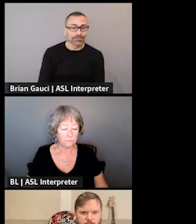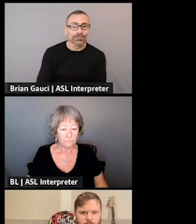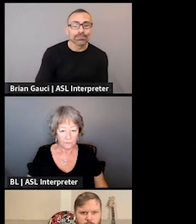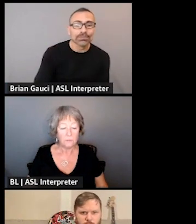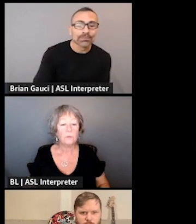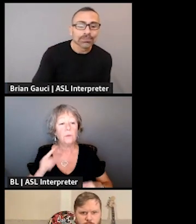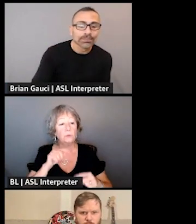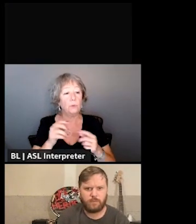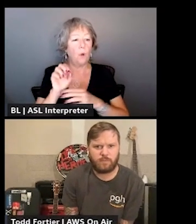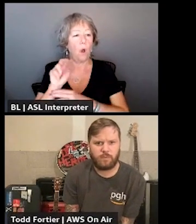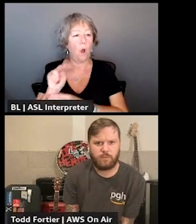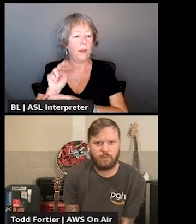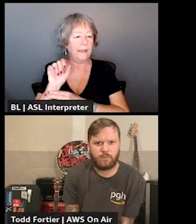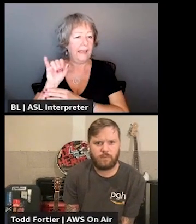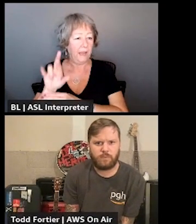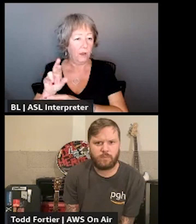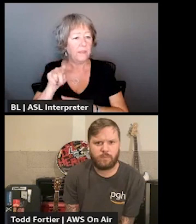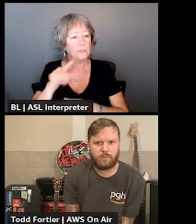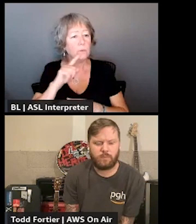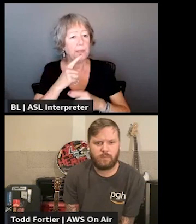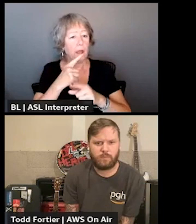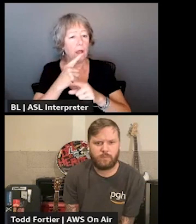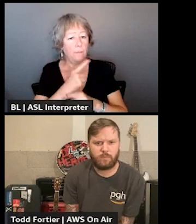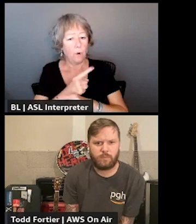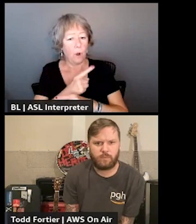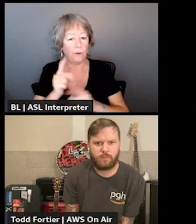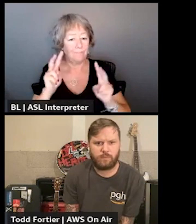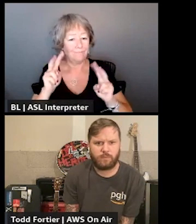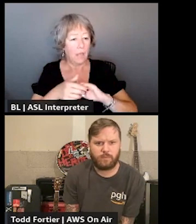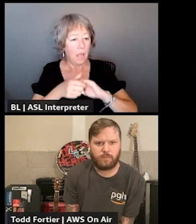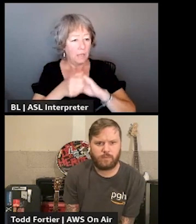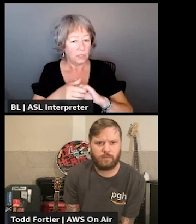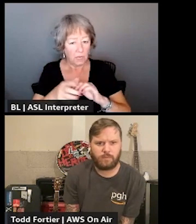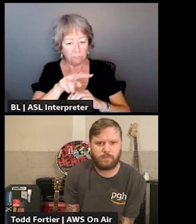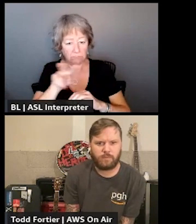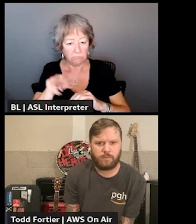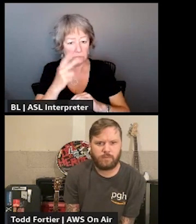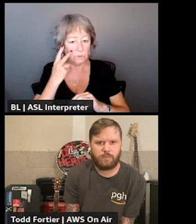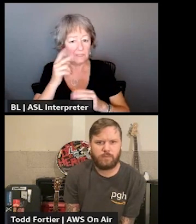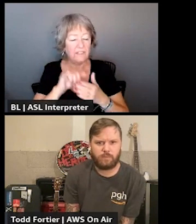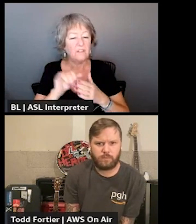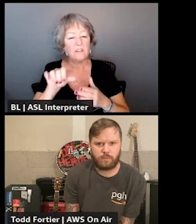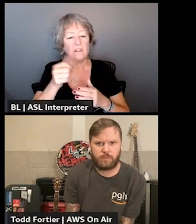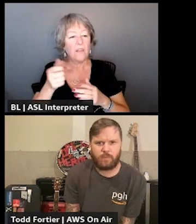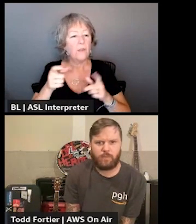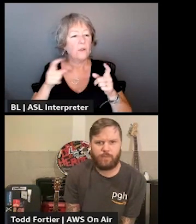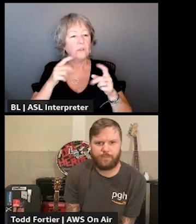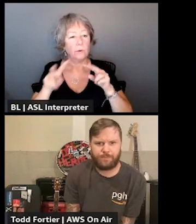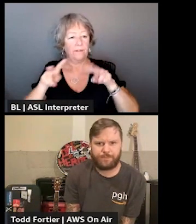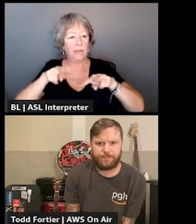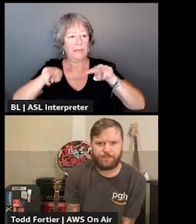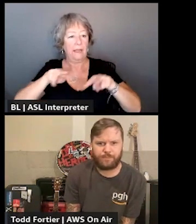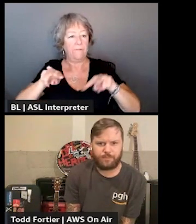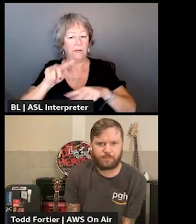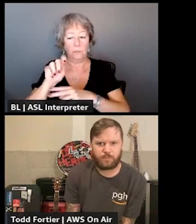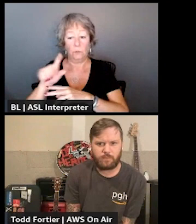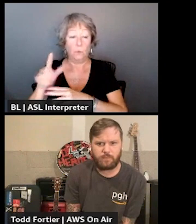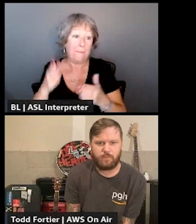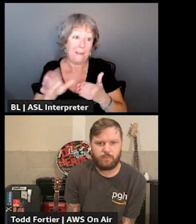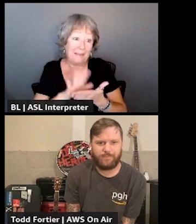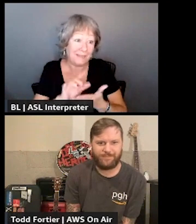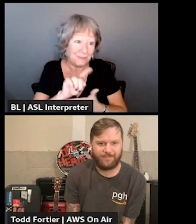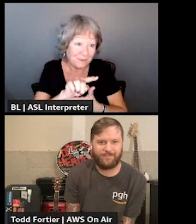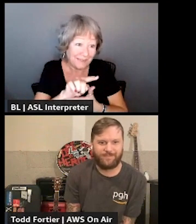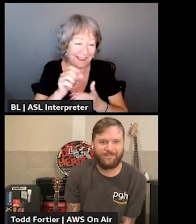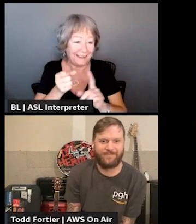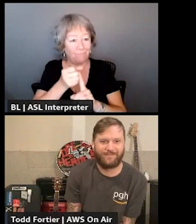And this will give a proper handshake. And then lake formation is another kind of governance tool that if we had more time come next week, I will